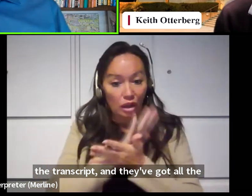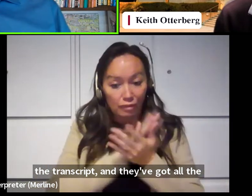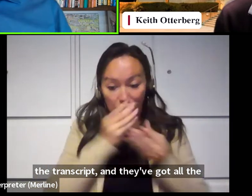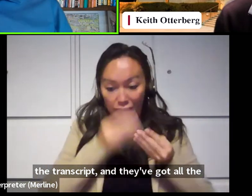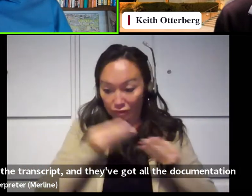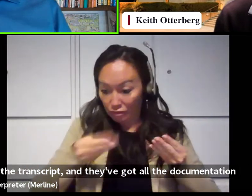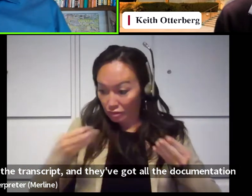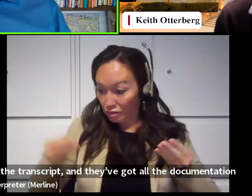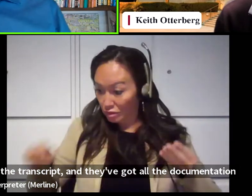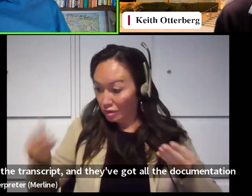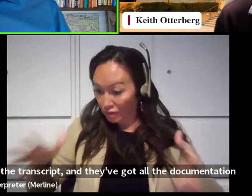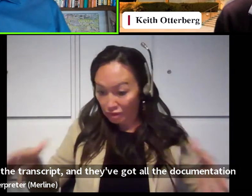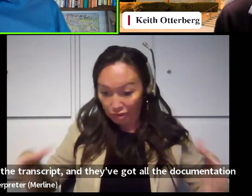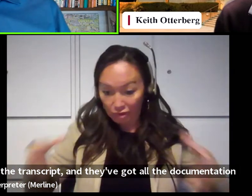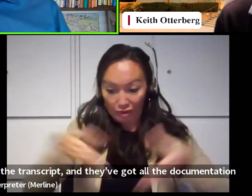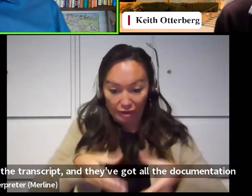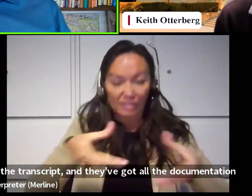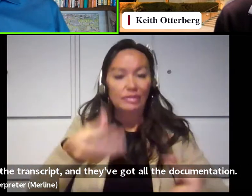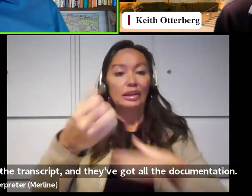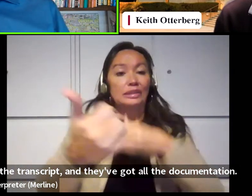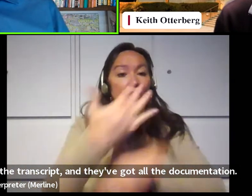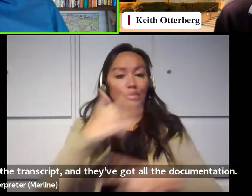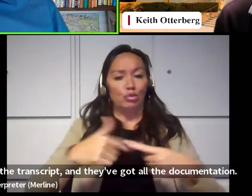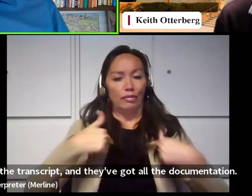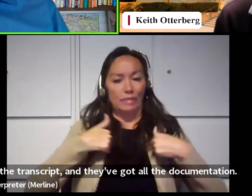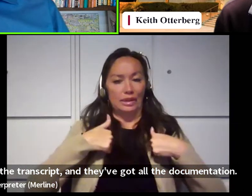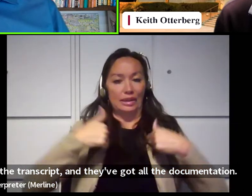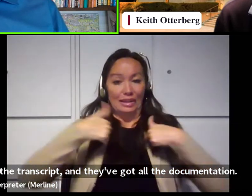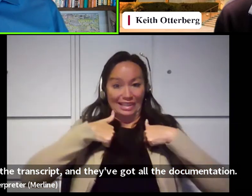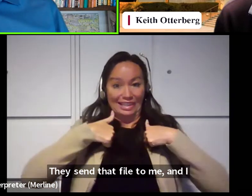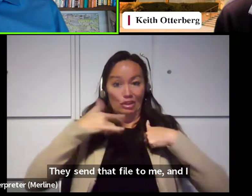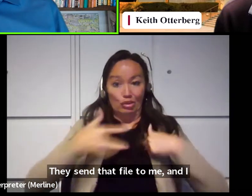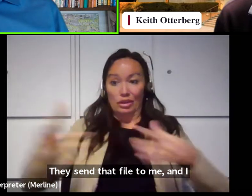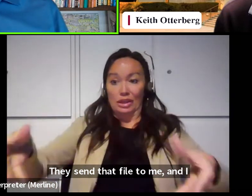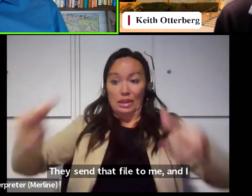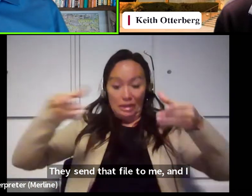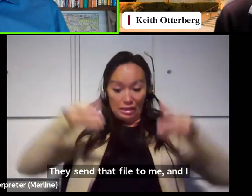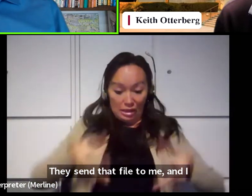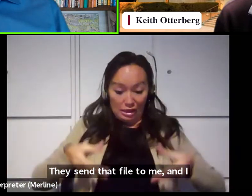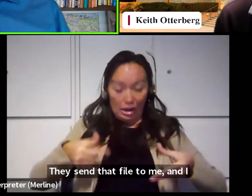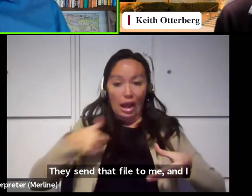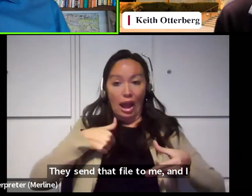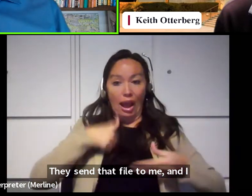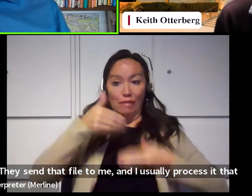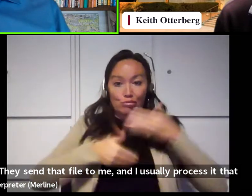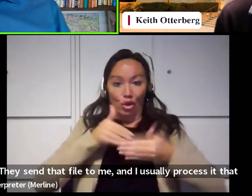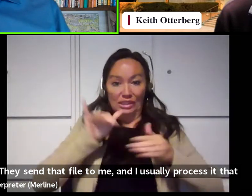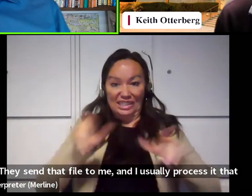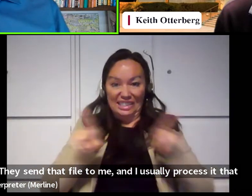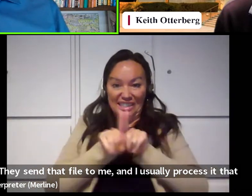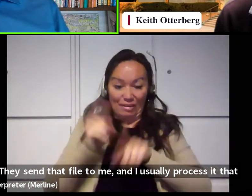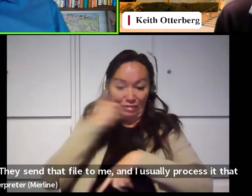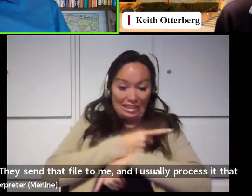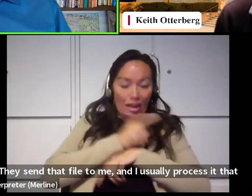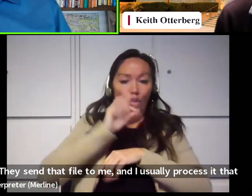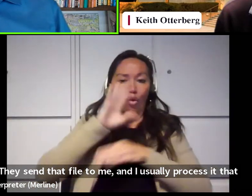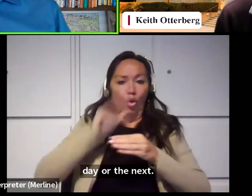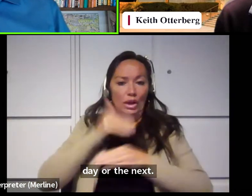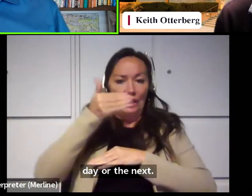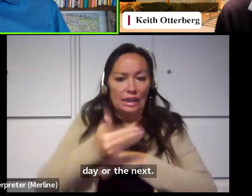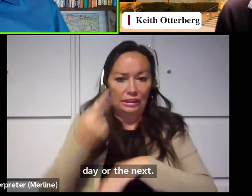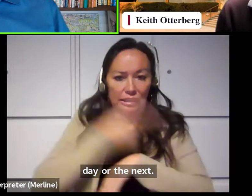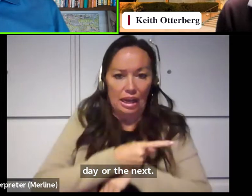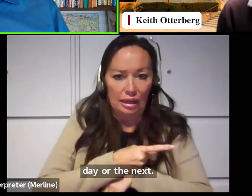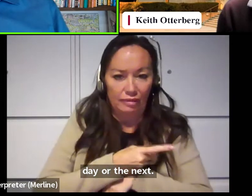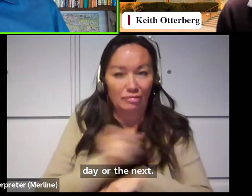to me, and I usually process it that day or the next day. So it's